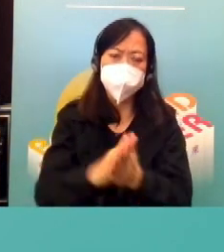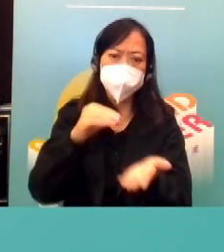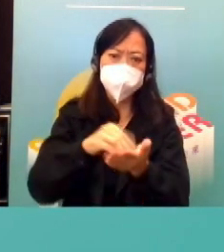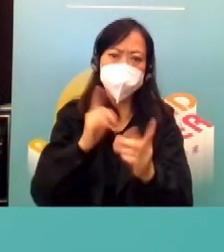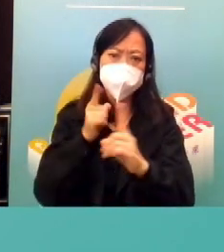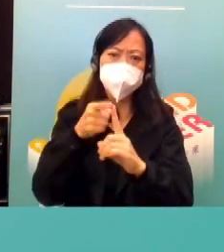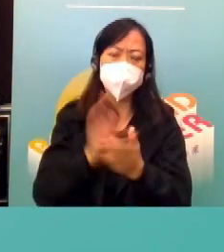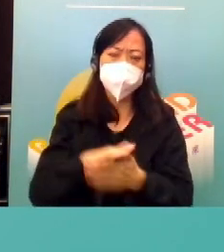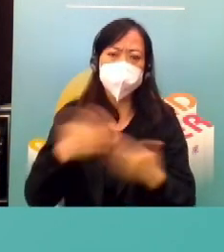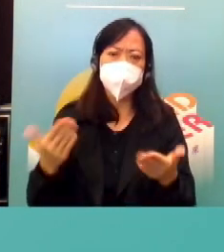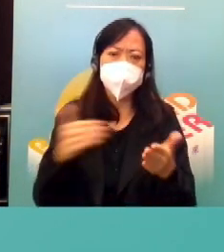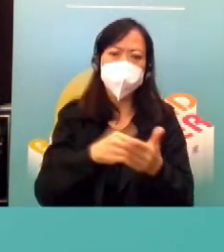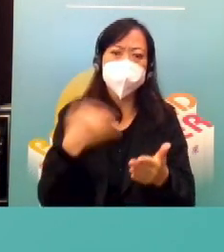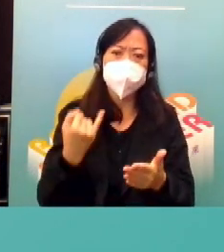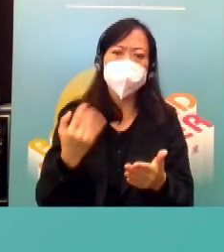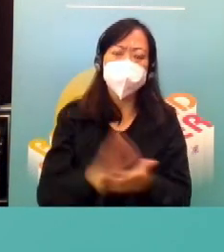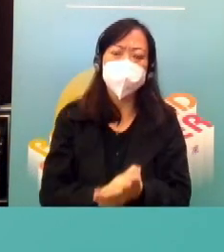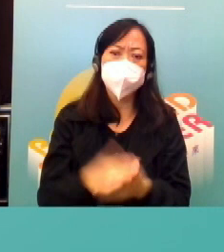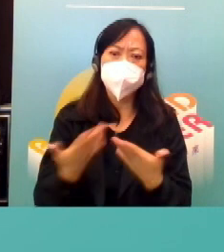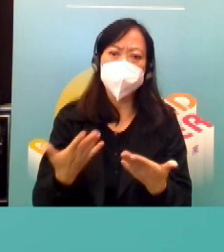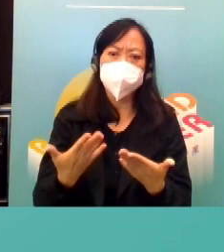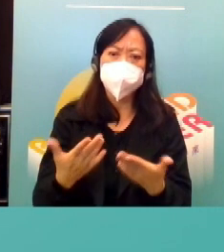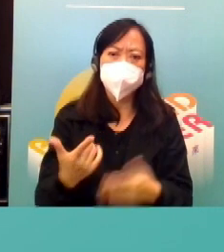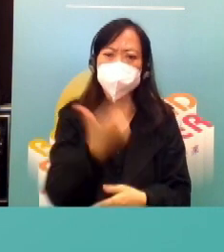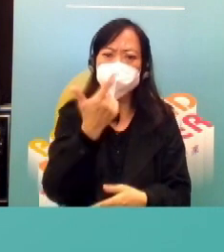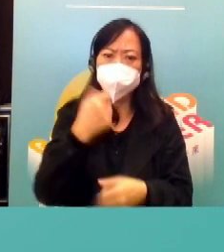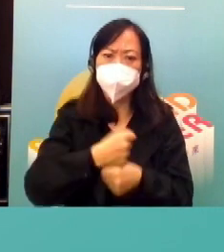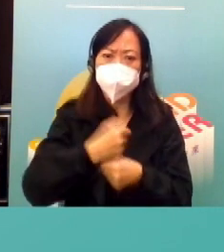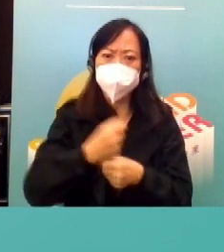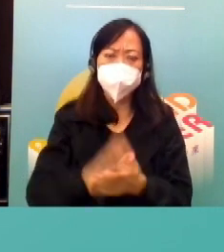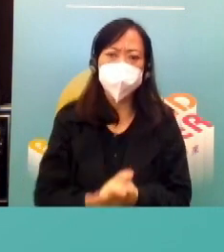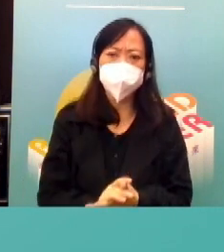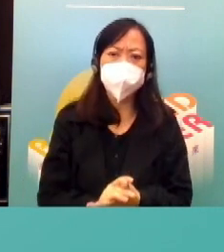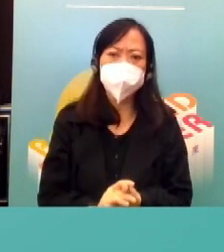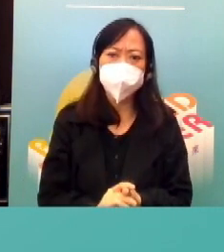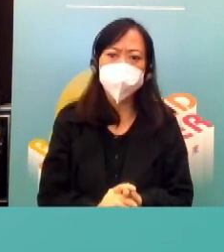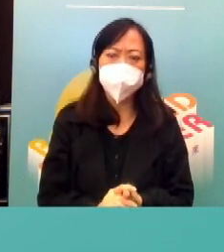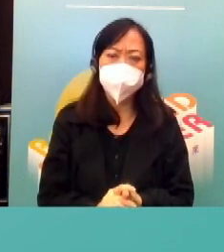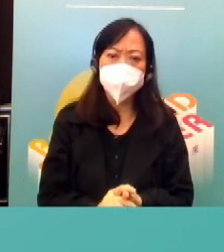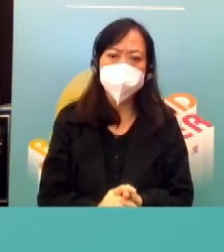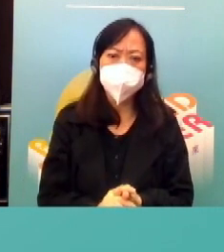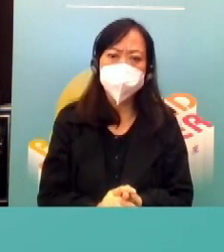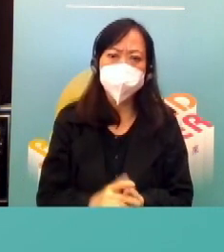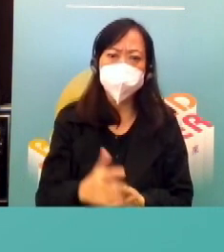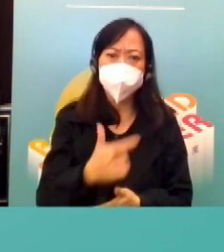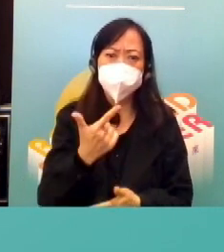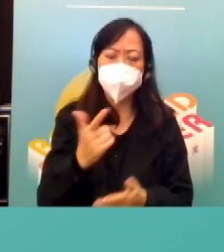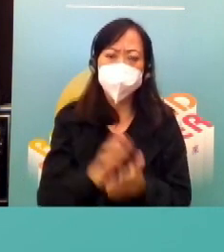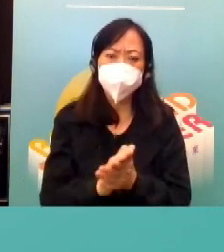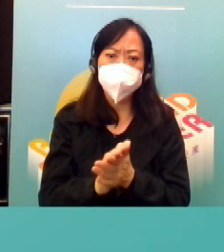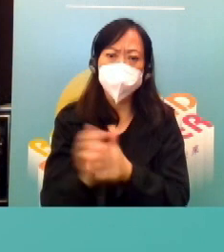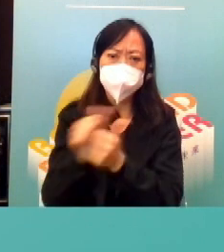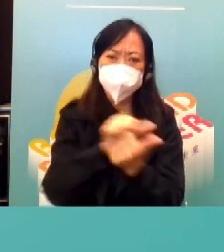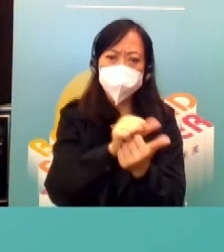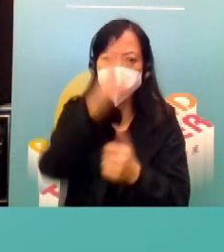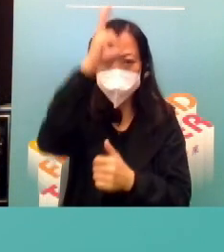long way to go how we could do more. And so clearly relying just simply on governmental funding and international assistance alone will